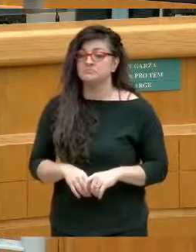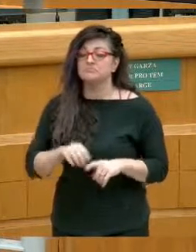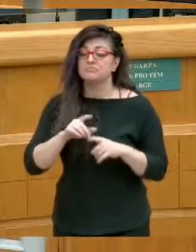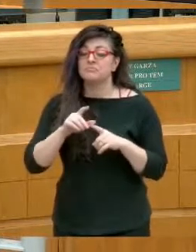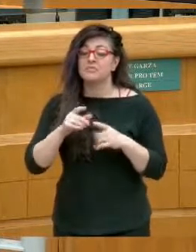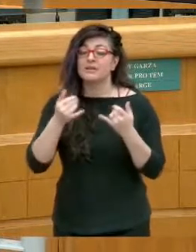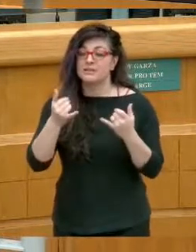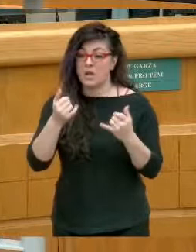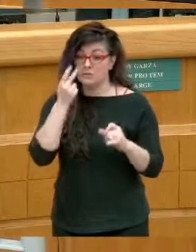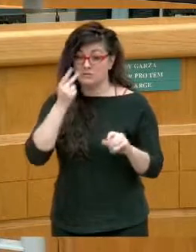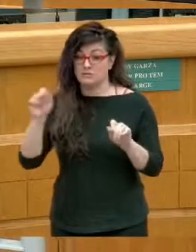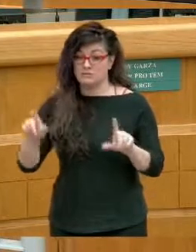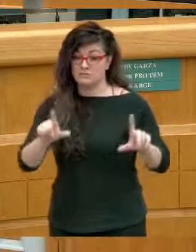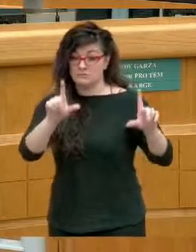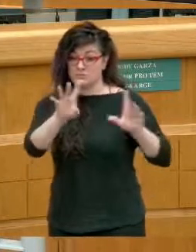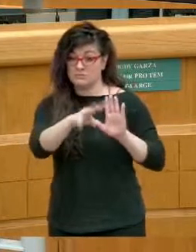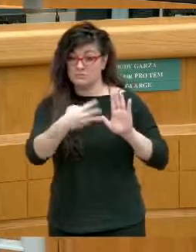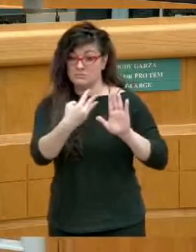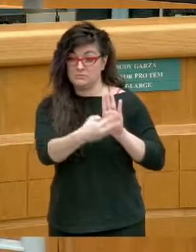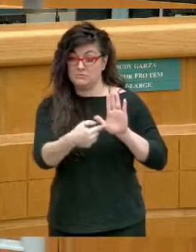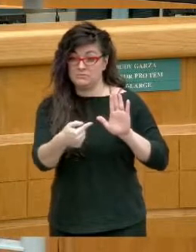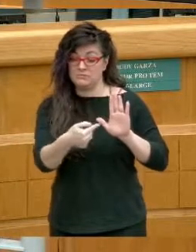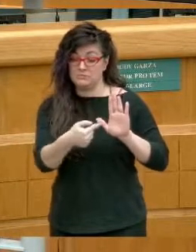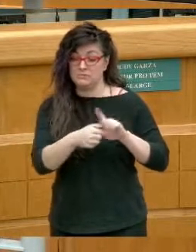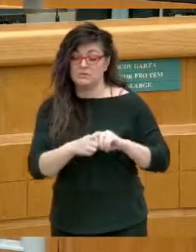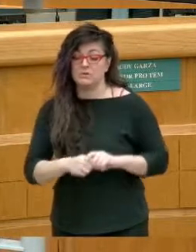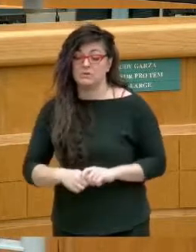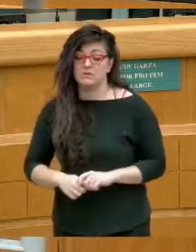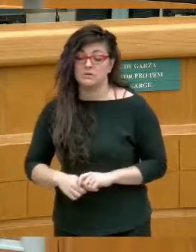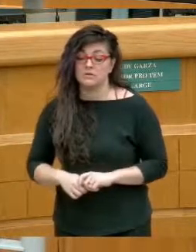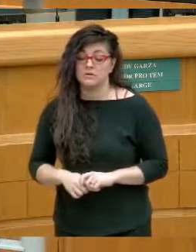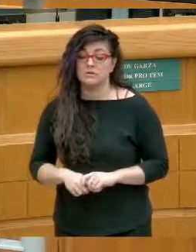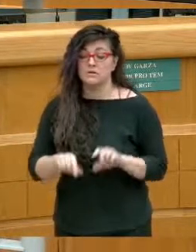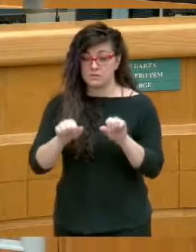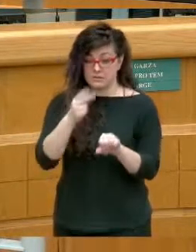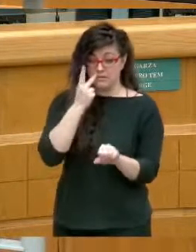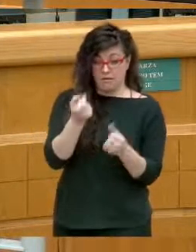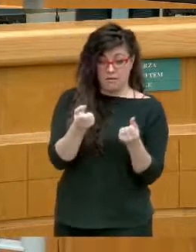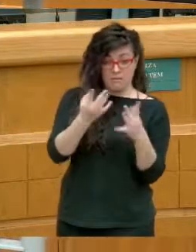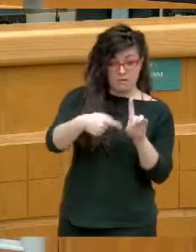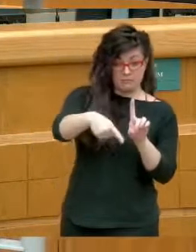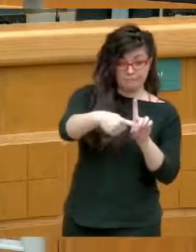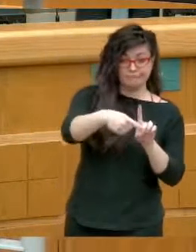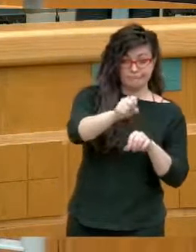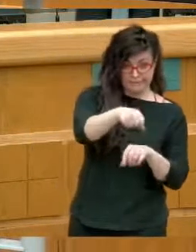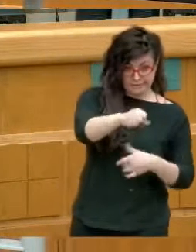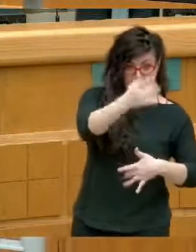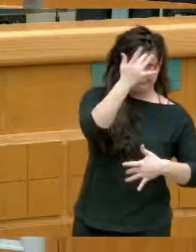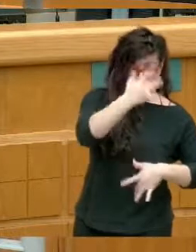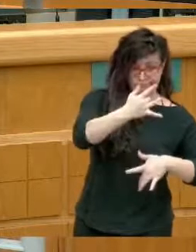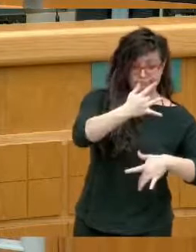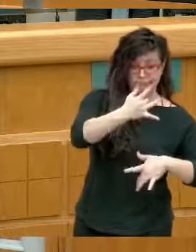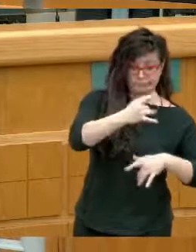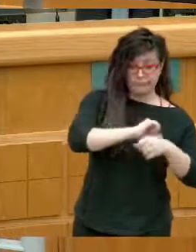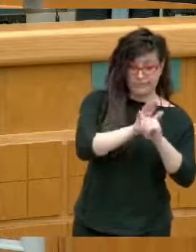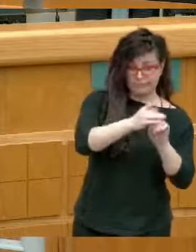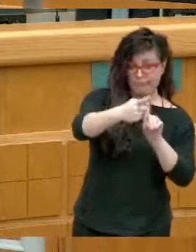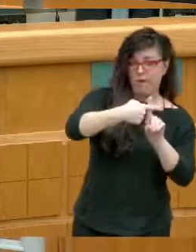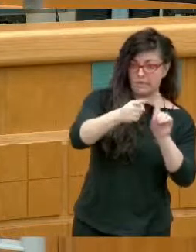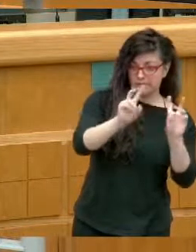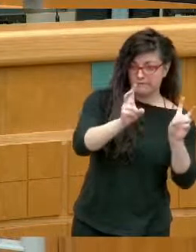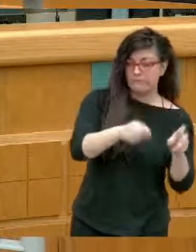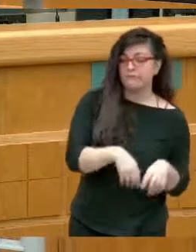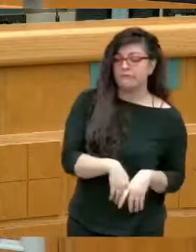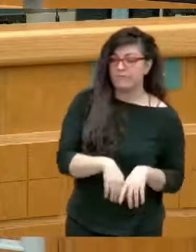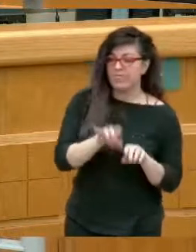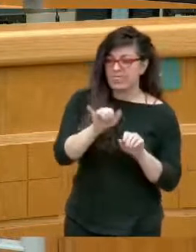we've created recently shows the cases of positive persons, and this one really kind of shows what's going